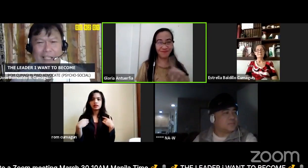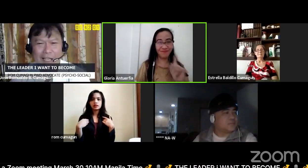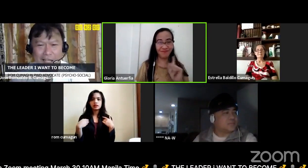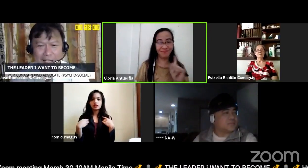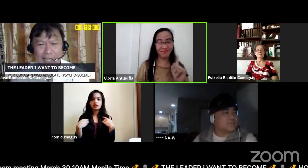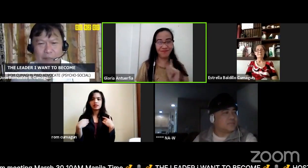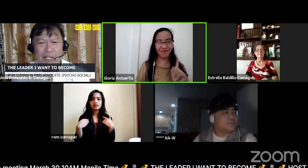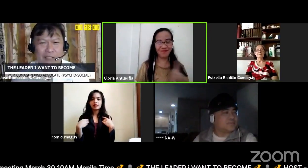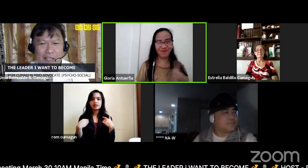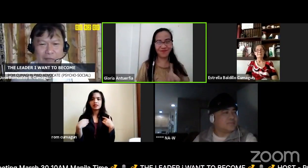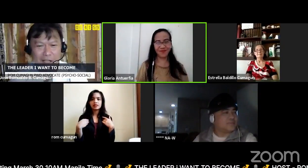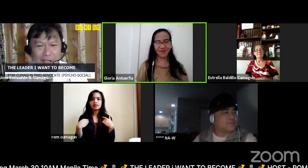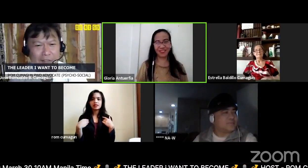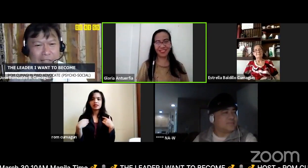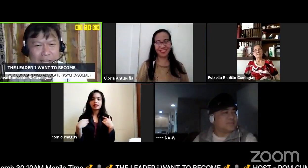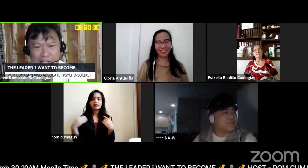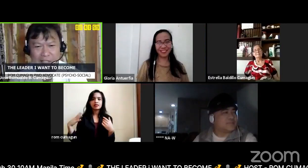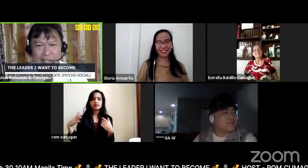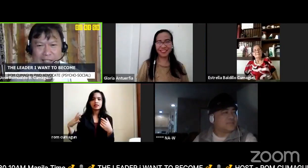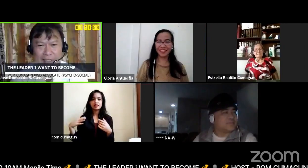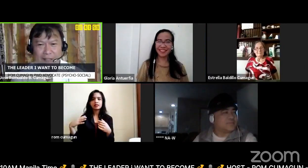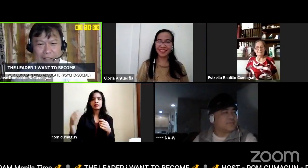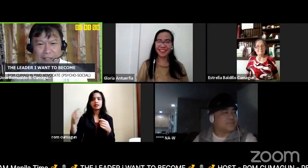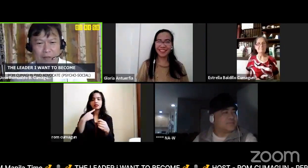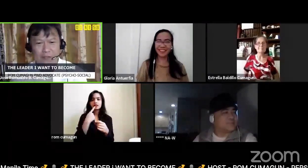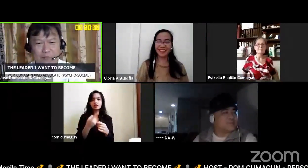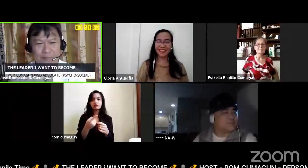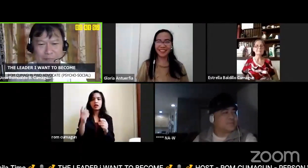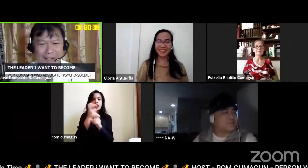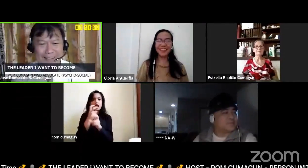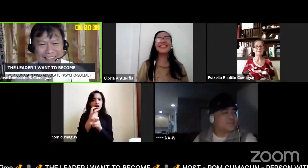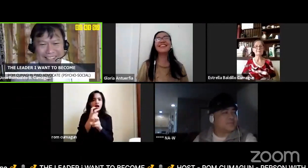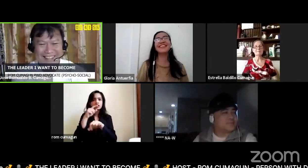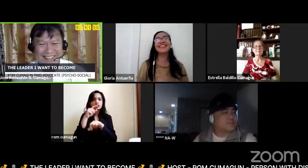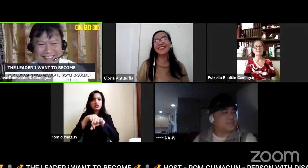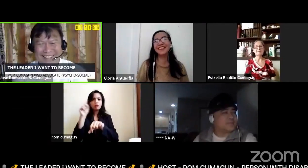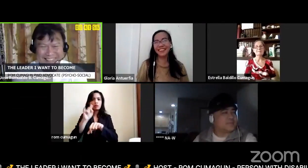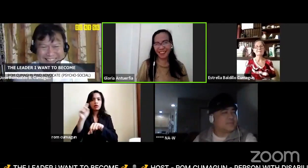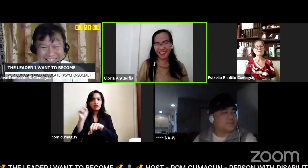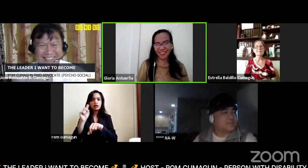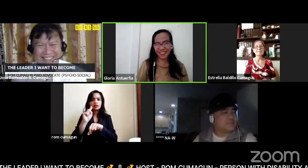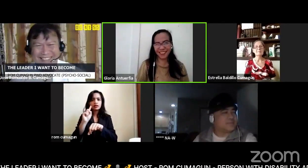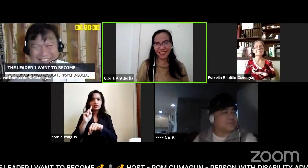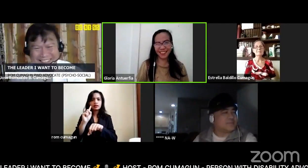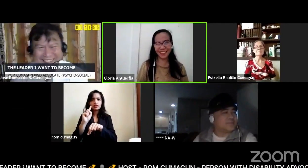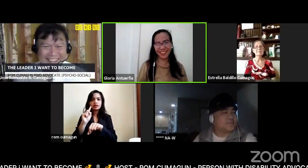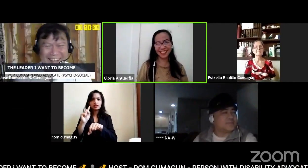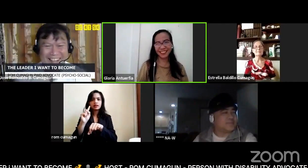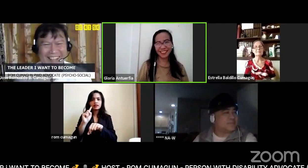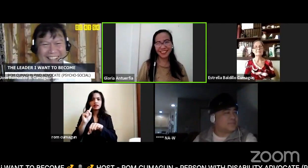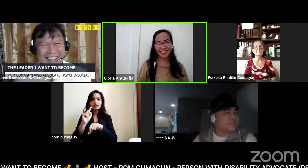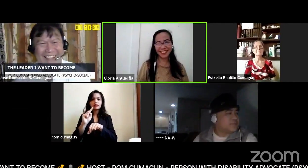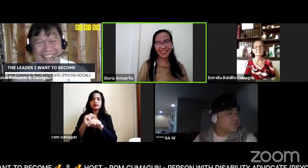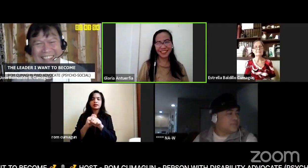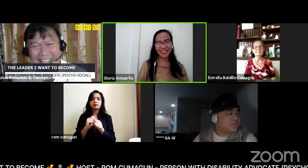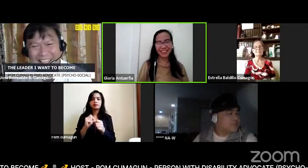Okay. Amy is having a hard time translating the dog barking.